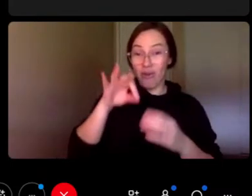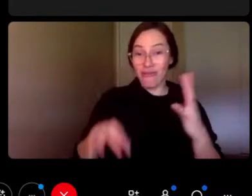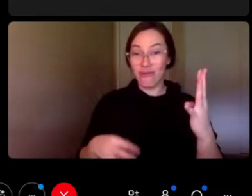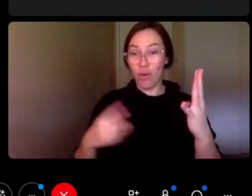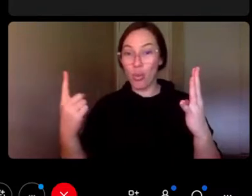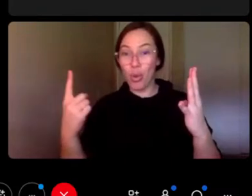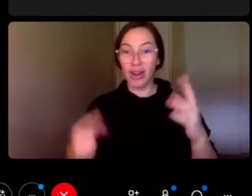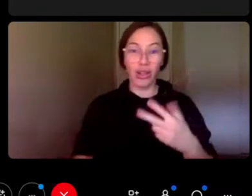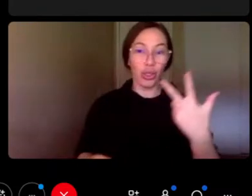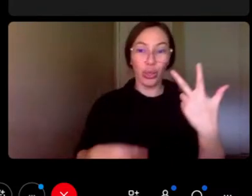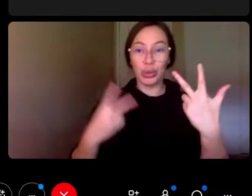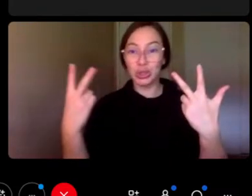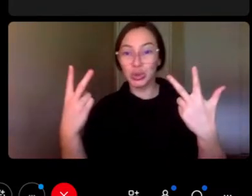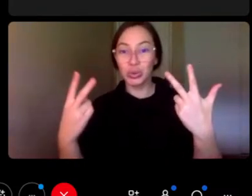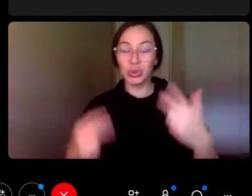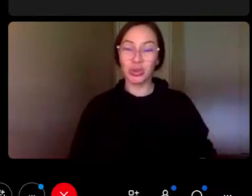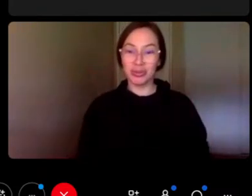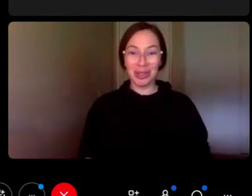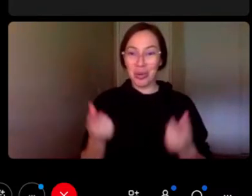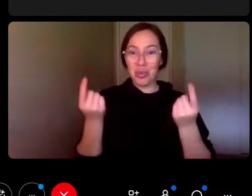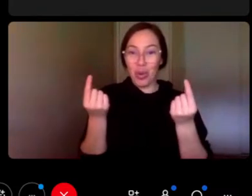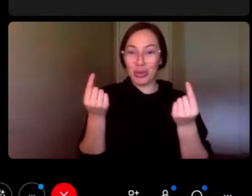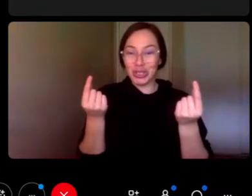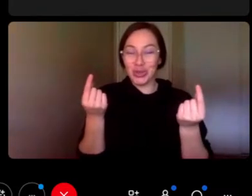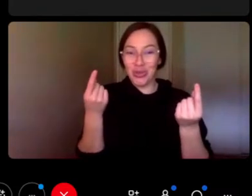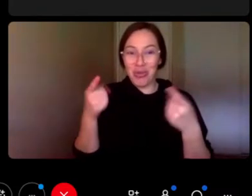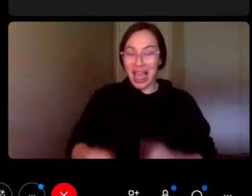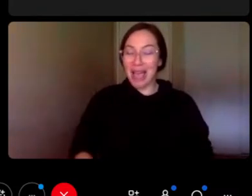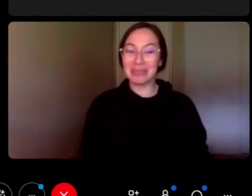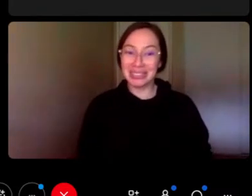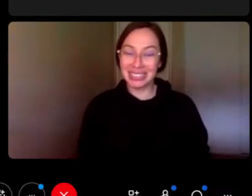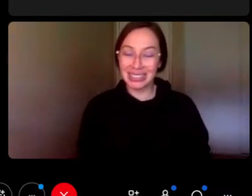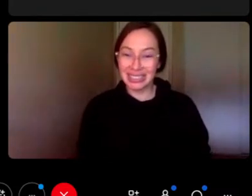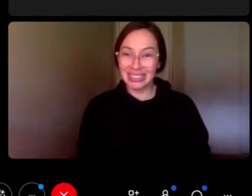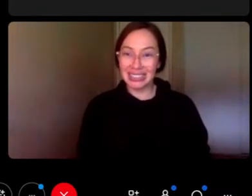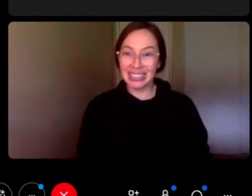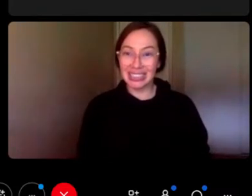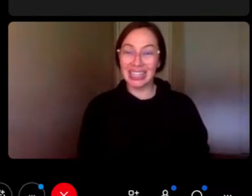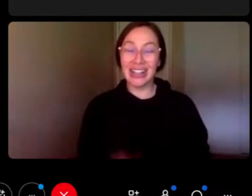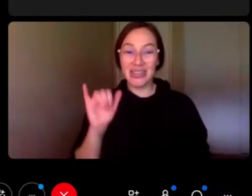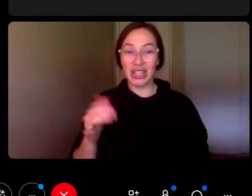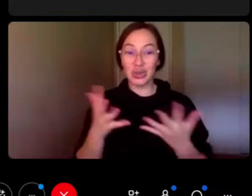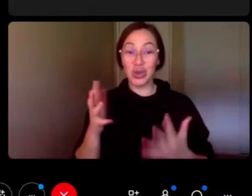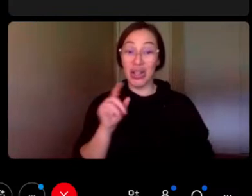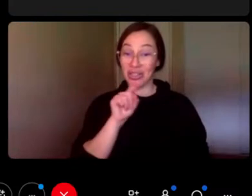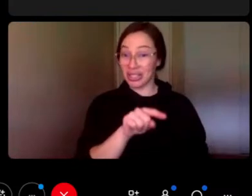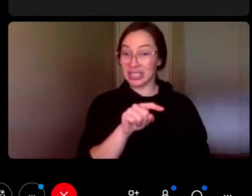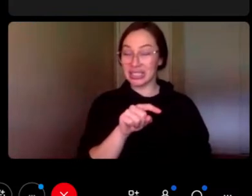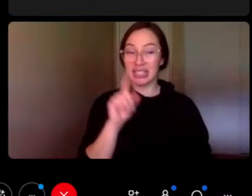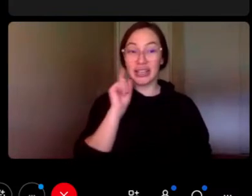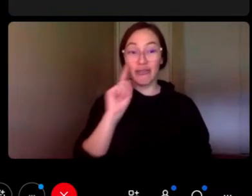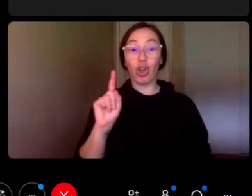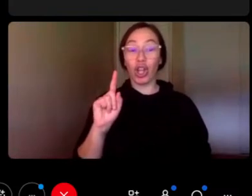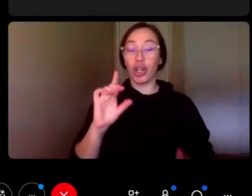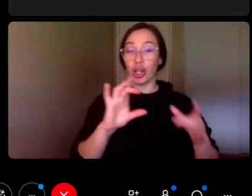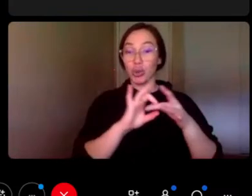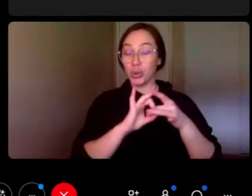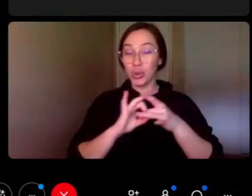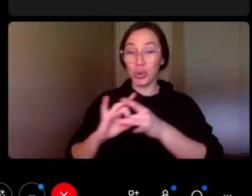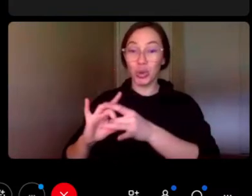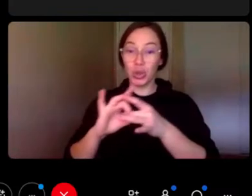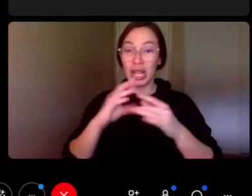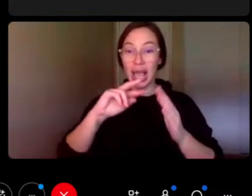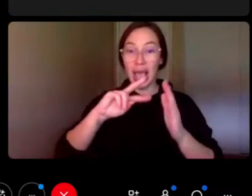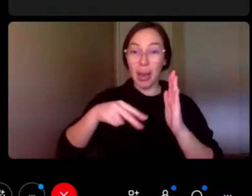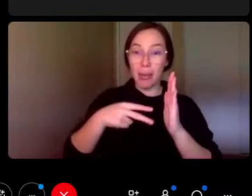or a 3-2. What do we do then? And that's what this addresses. For unity of purpose, you speak with one